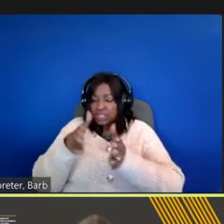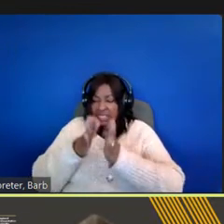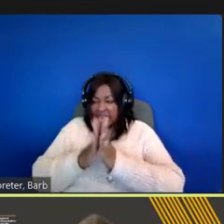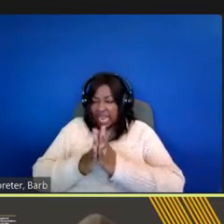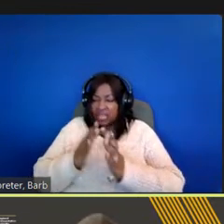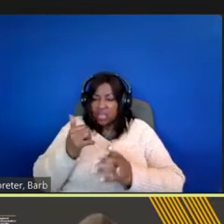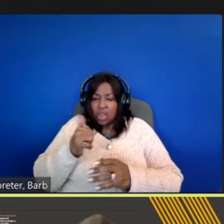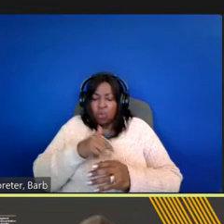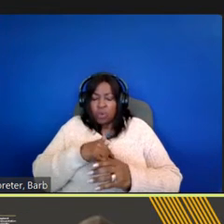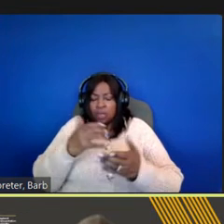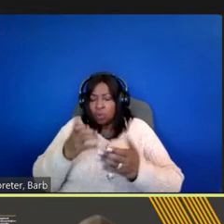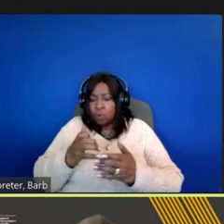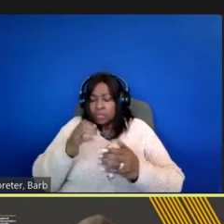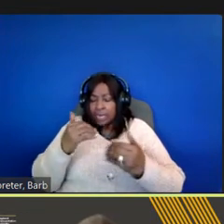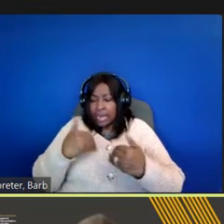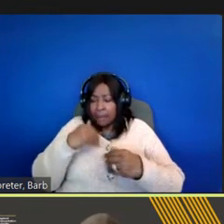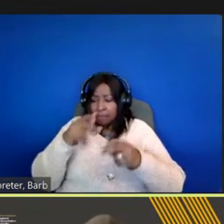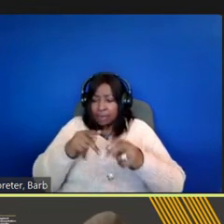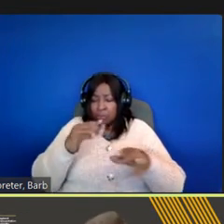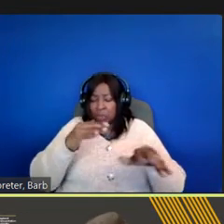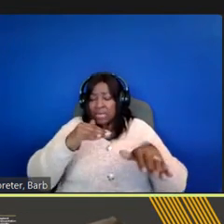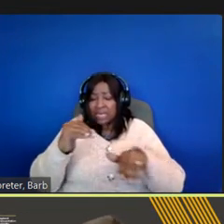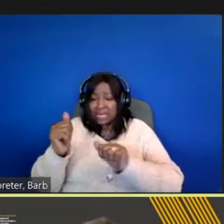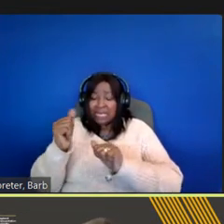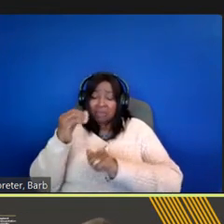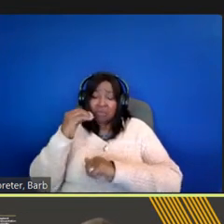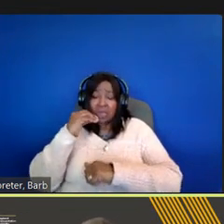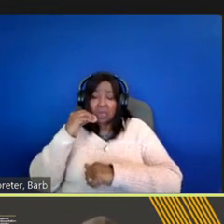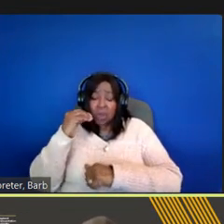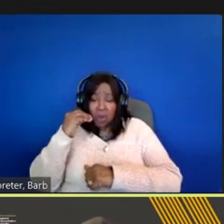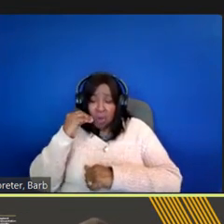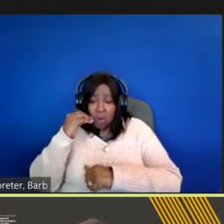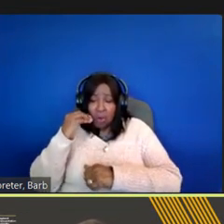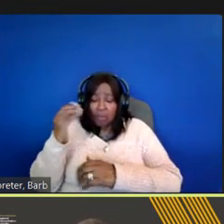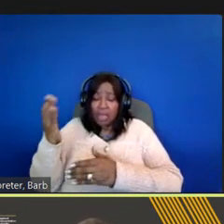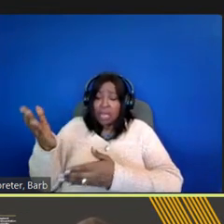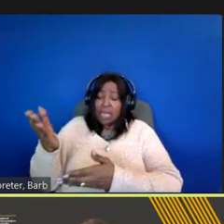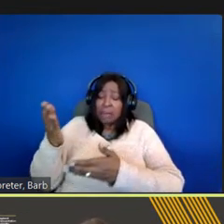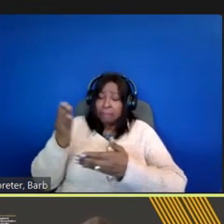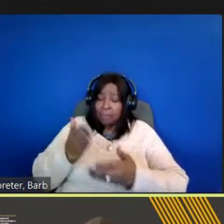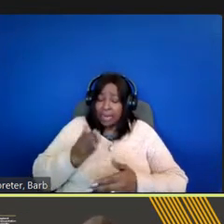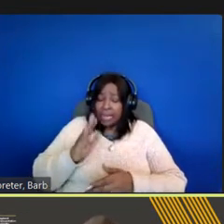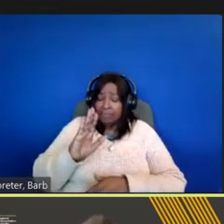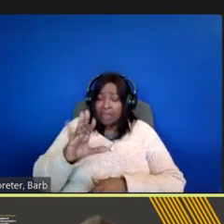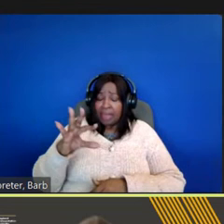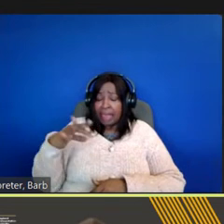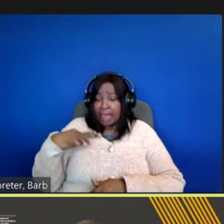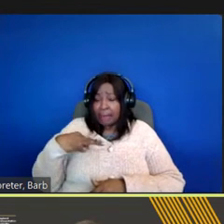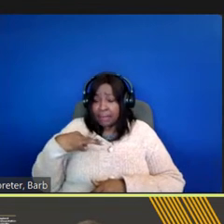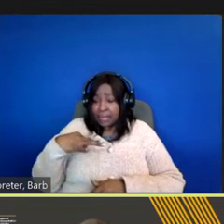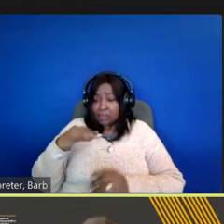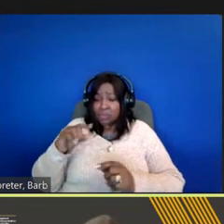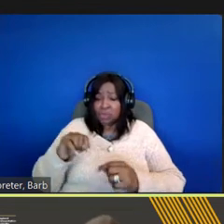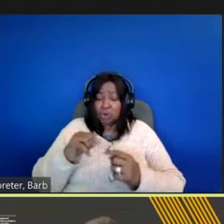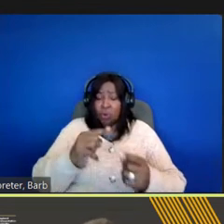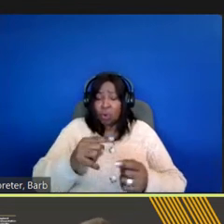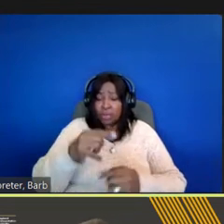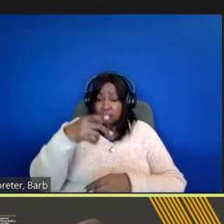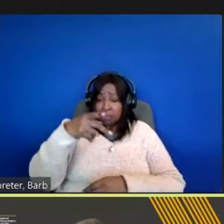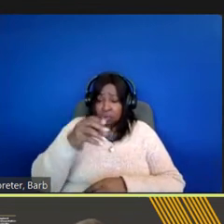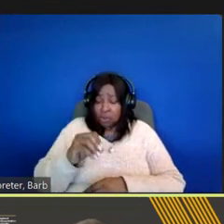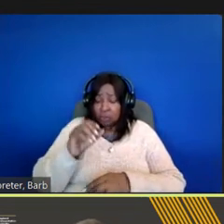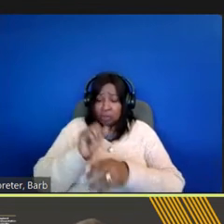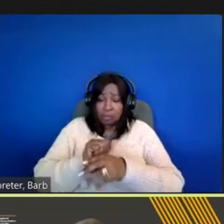have people leaving their homes, you know, bringing their applications, going to the post office,